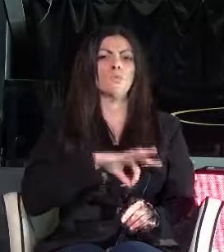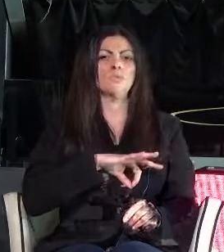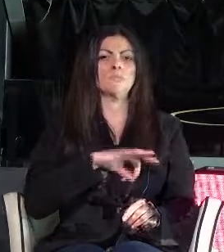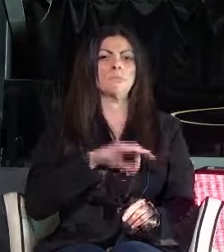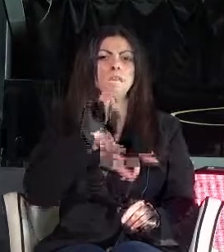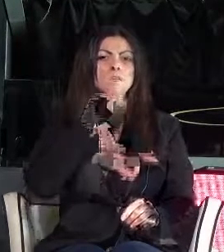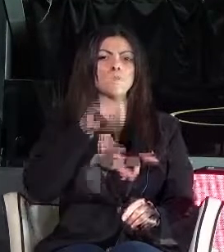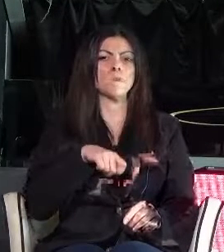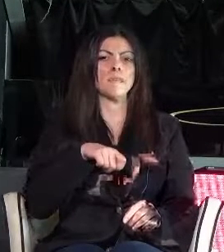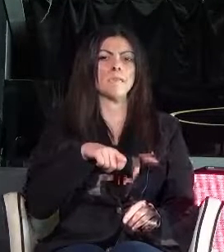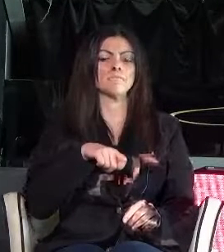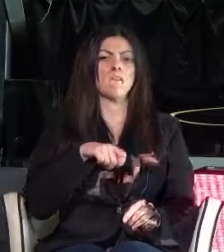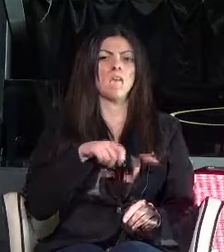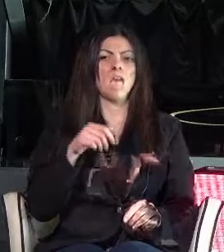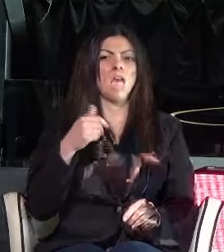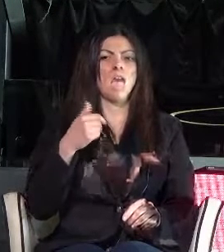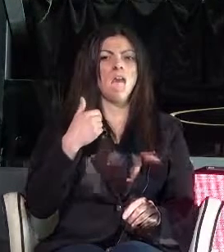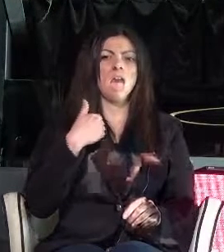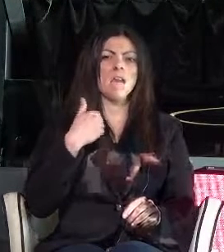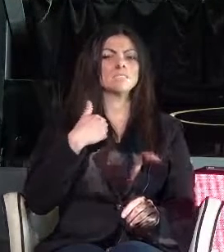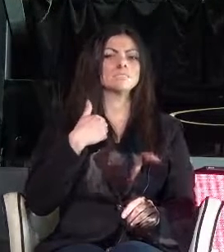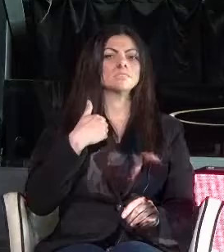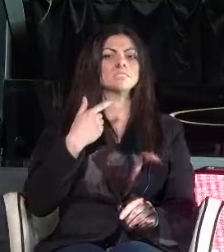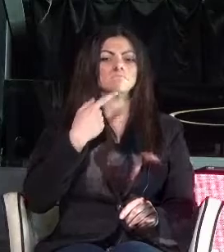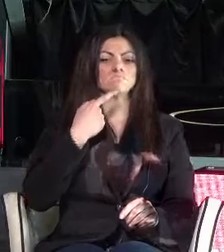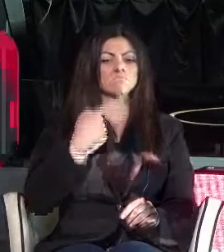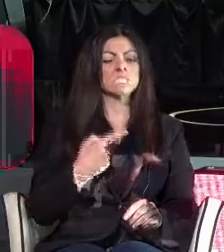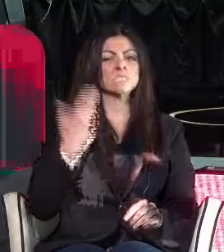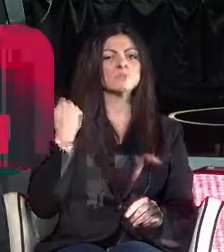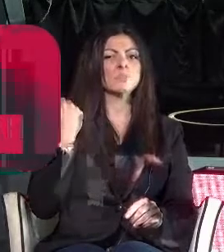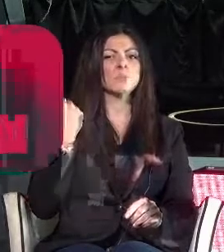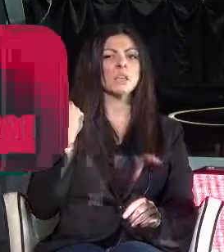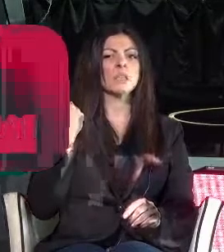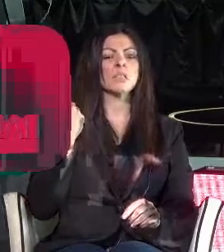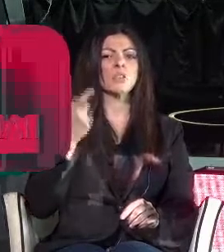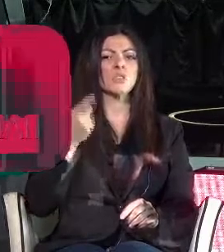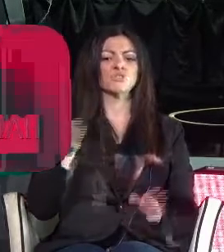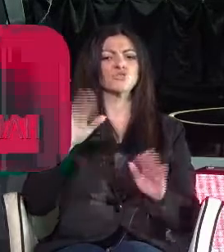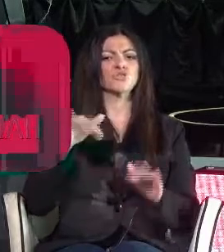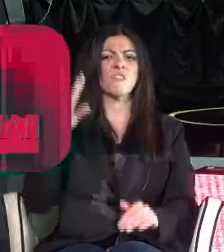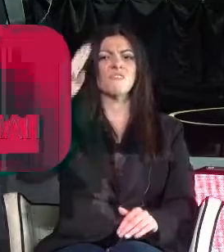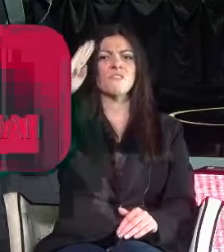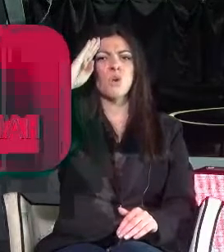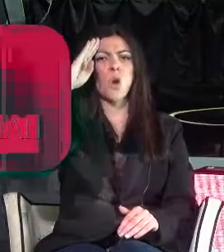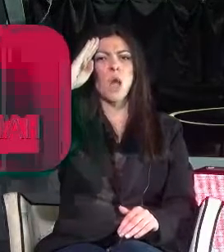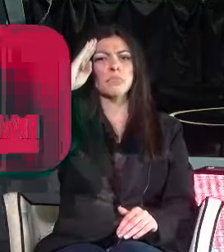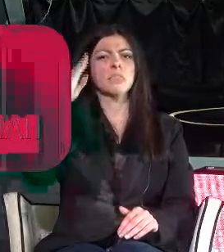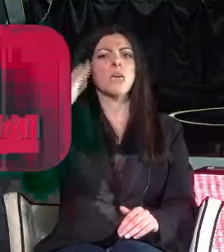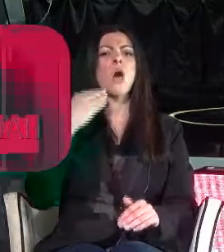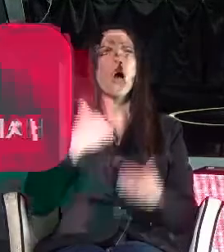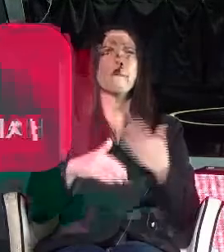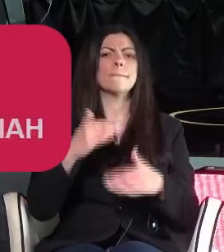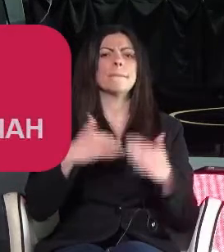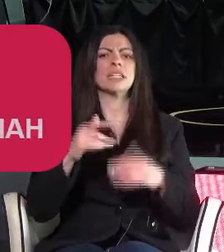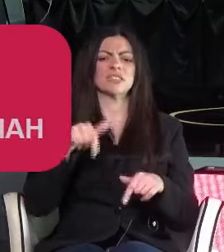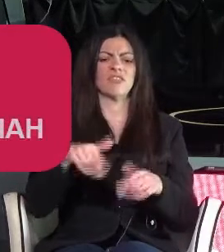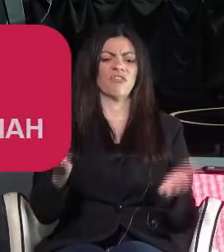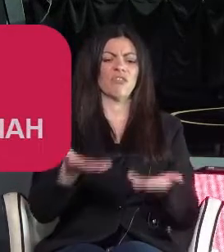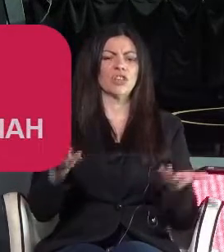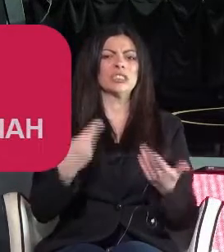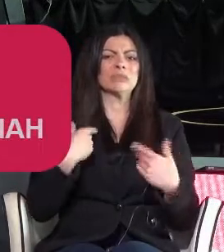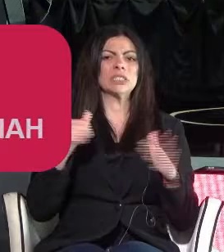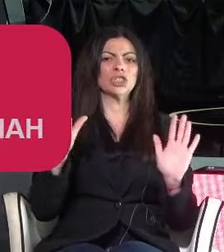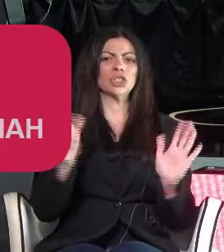day 16 of war, or even 17. And Russians still didn't